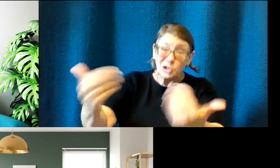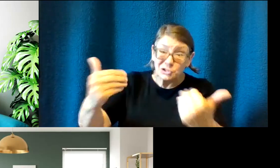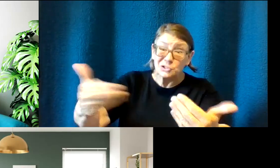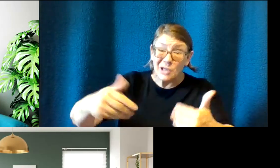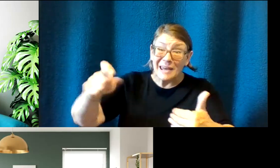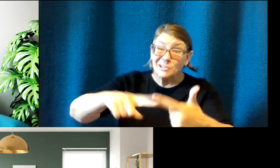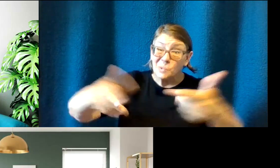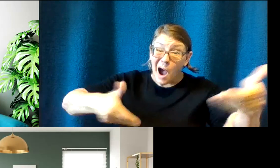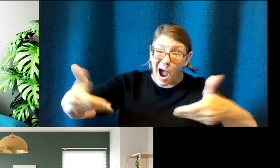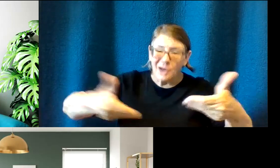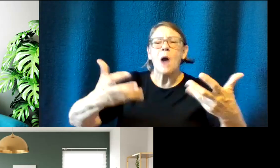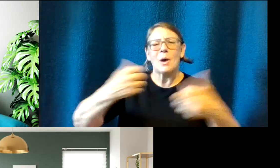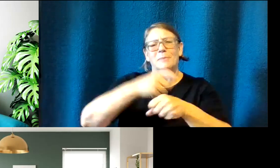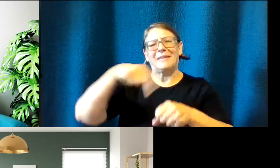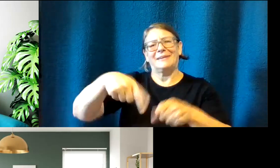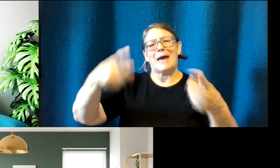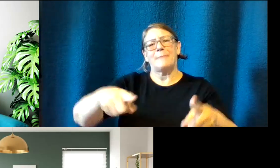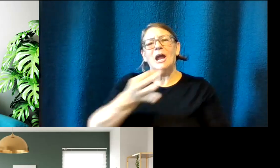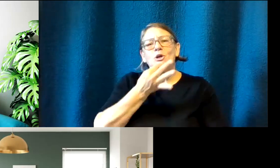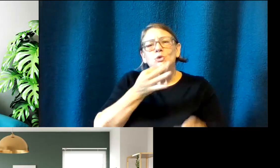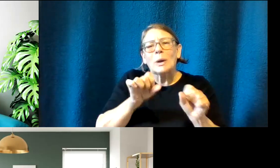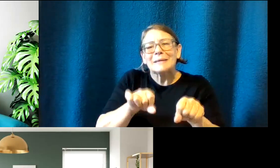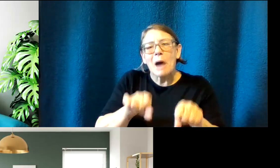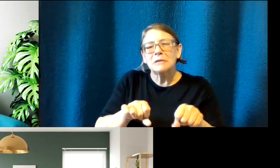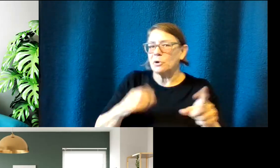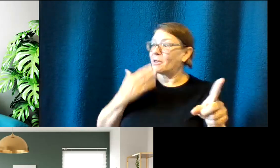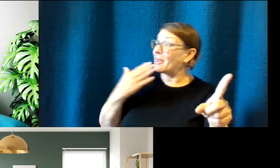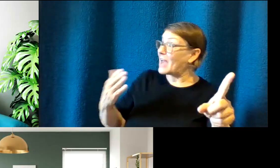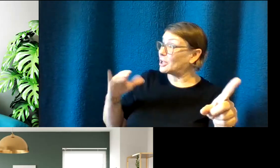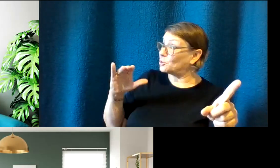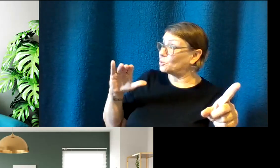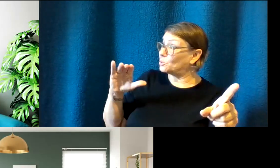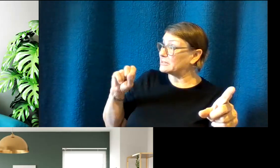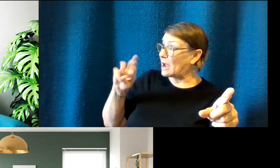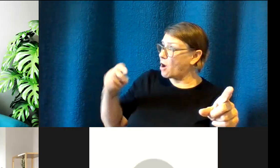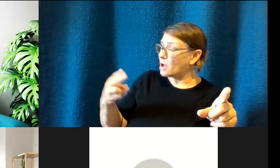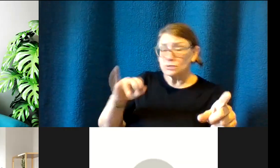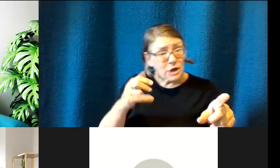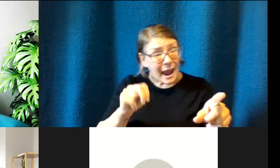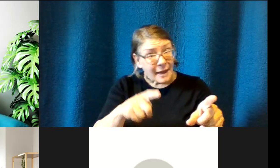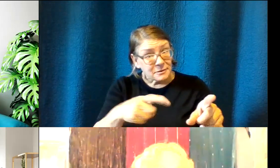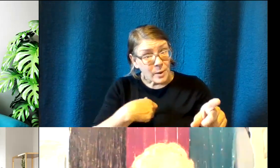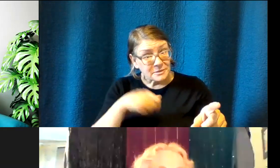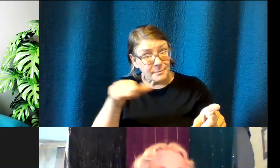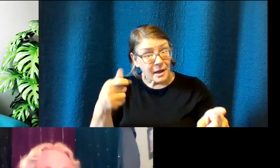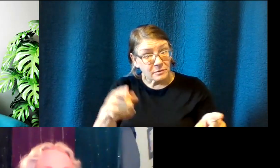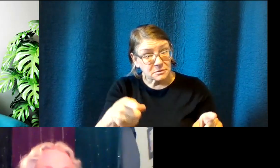want to try and make this happen as soon as possible. Thank you, Sarah. And Jan, you had something to add?